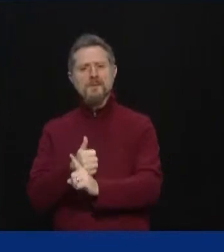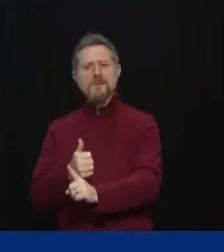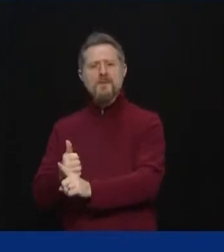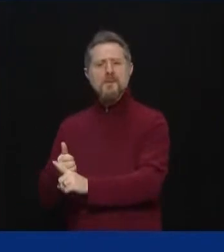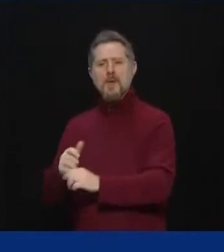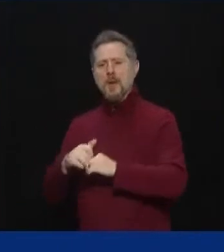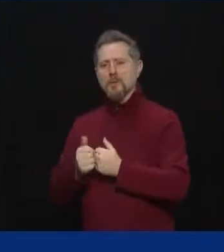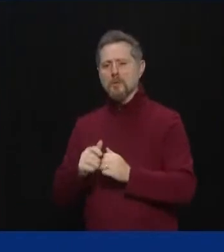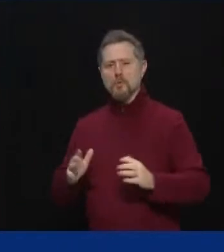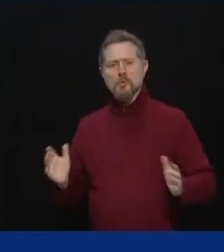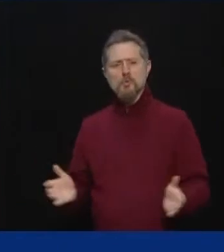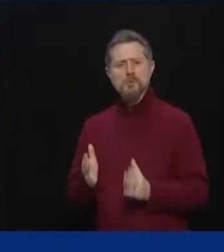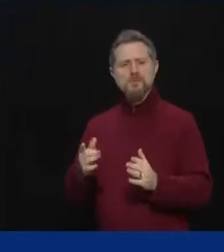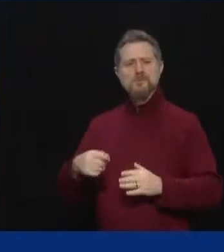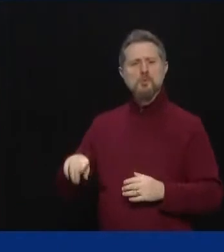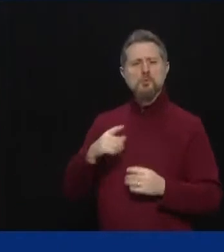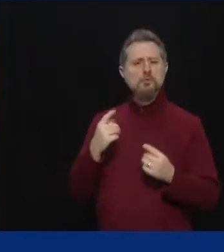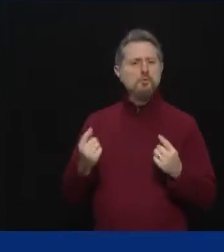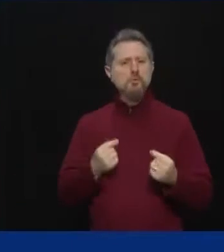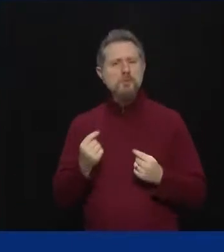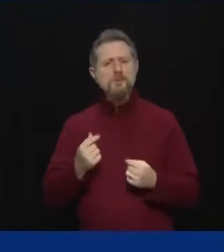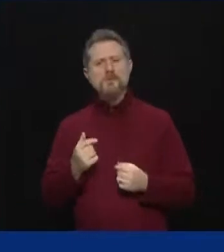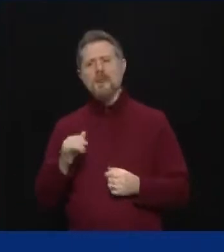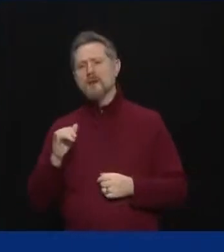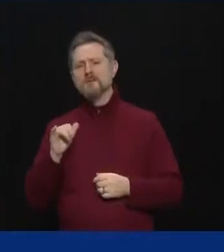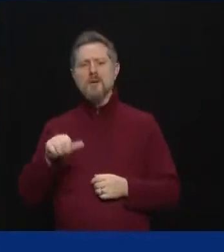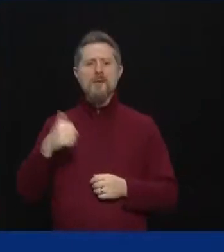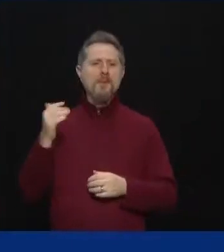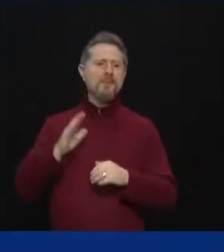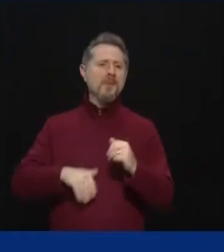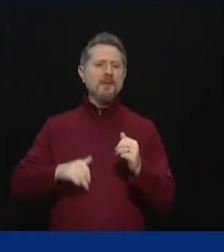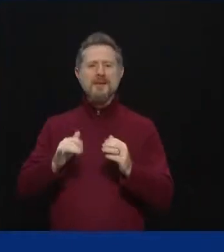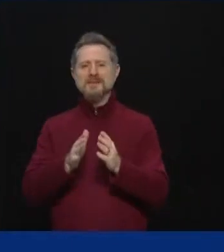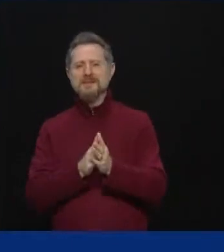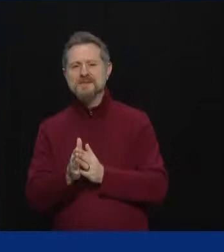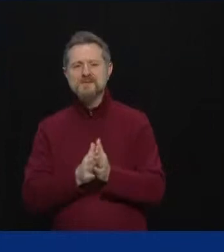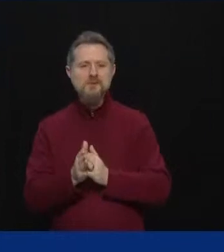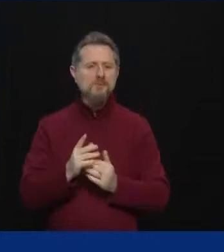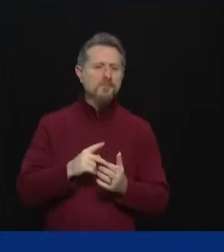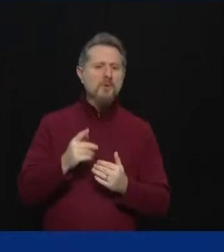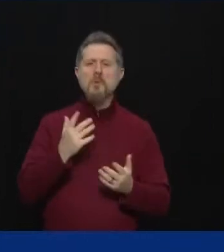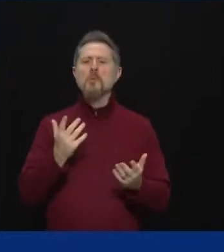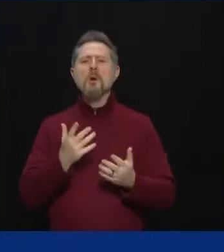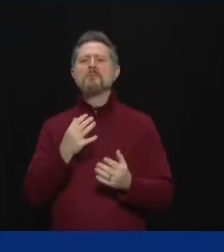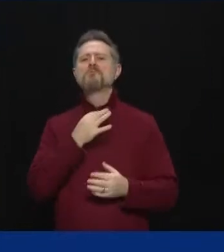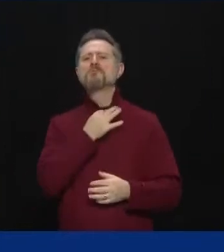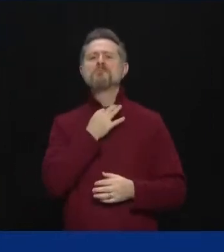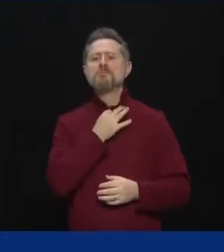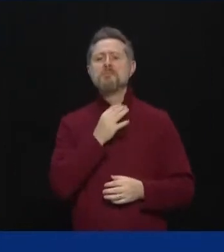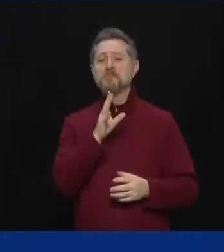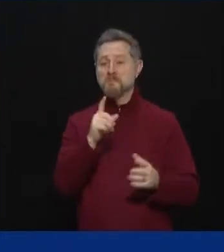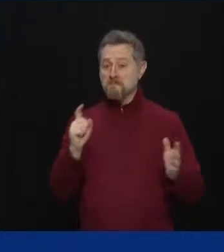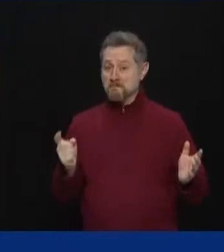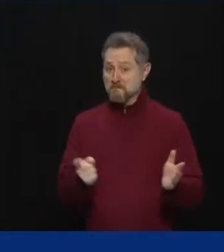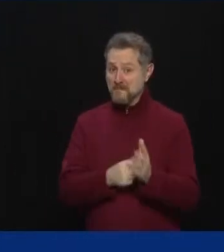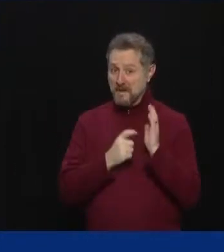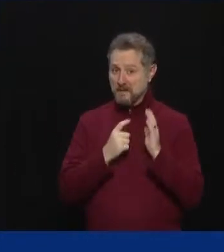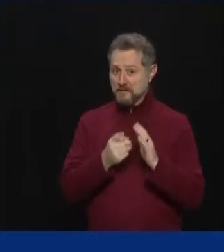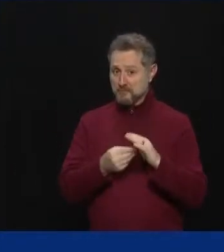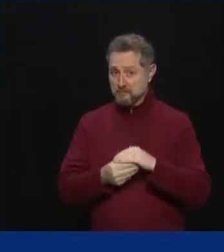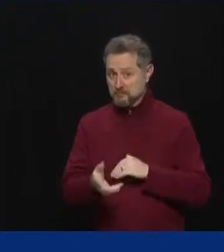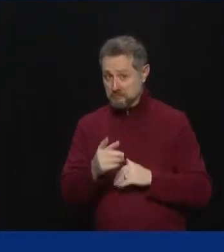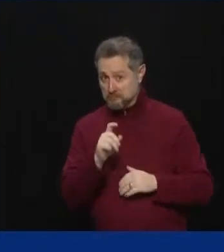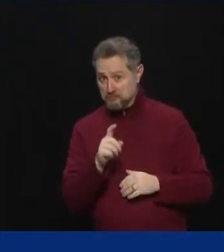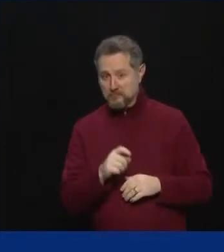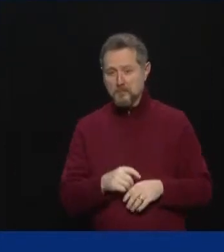them to do so other than incentives, maybe even mandates? And is that what you might be referencing for tomorrow? I will